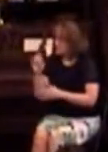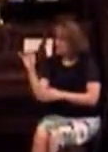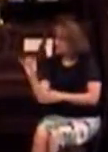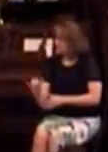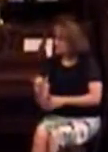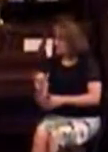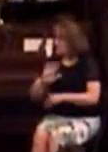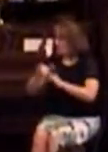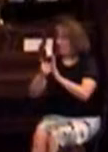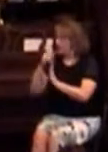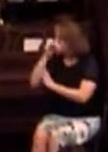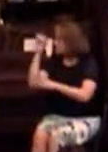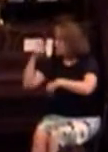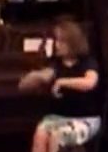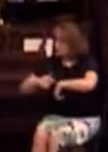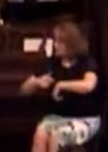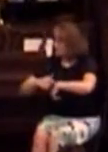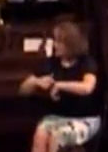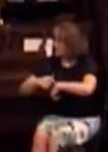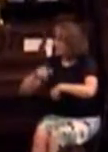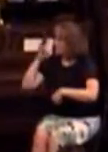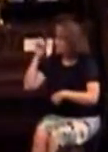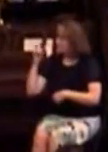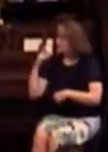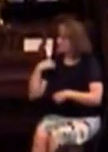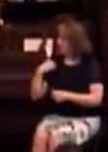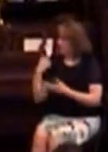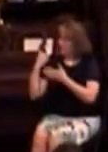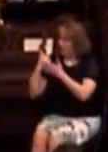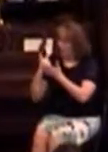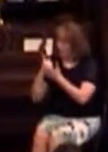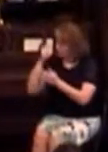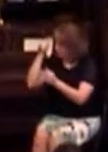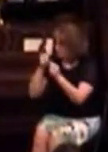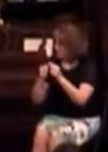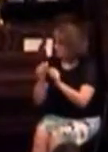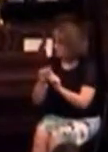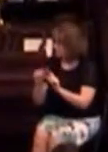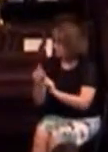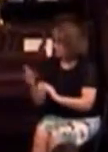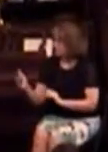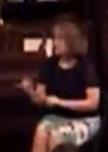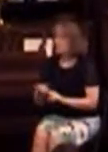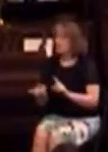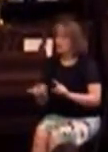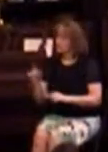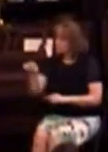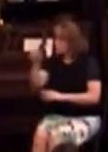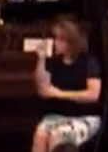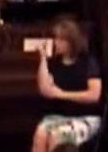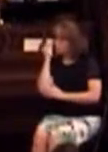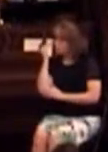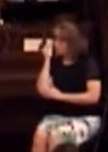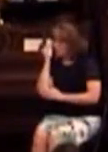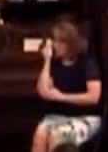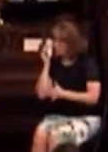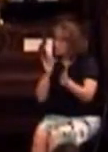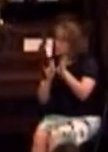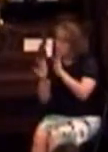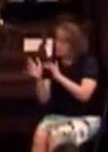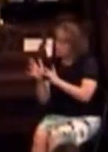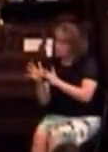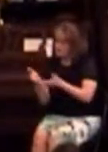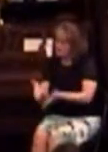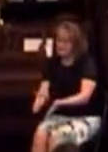ask, I want to focus on this question. Did you know that Jesus asked as many as 207 questions that are recorded in the